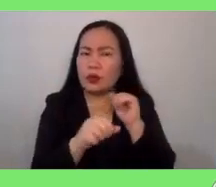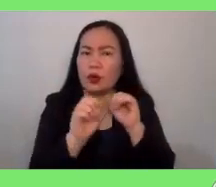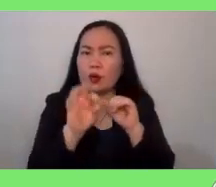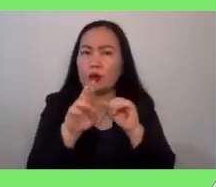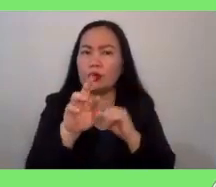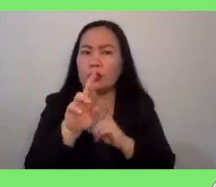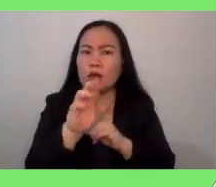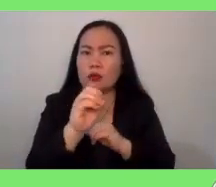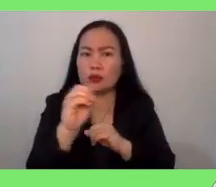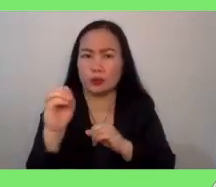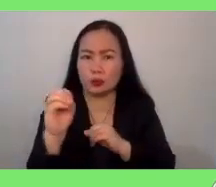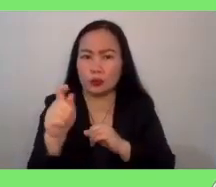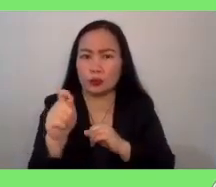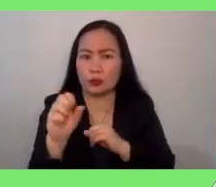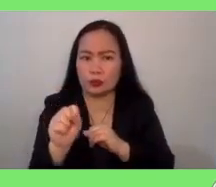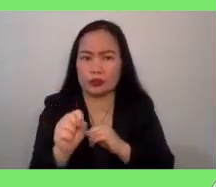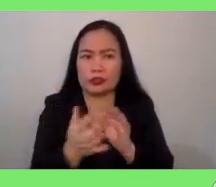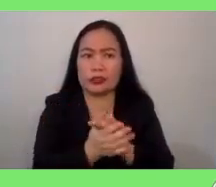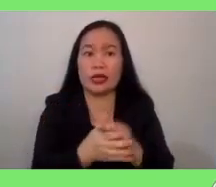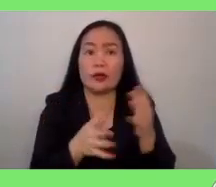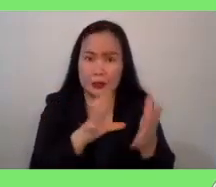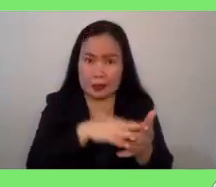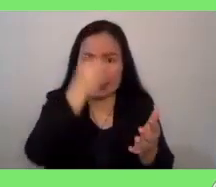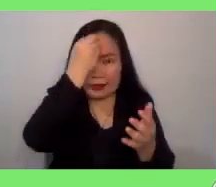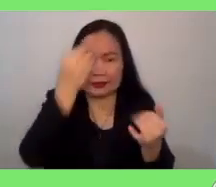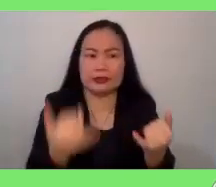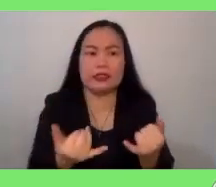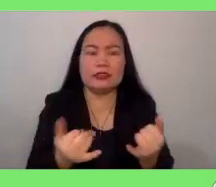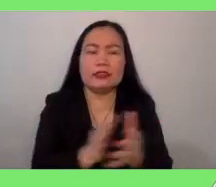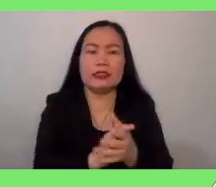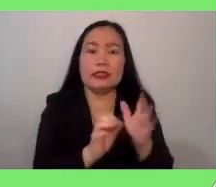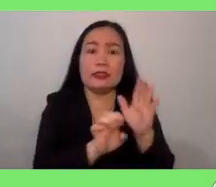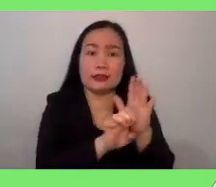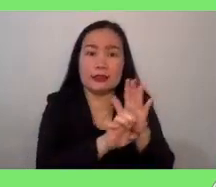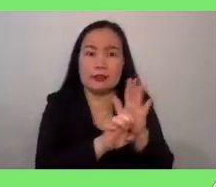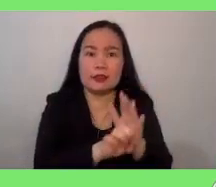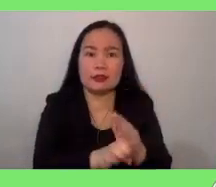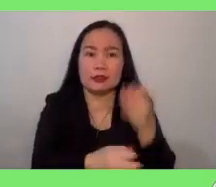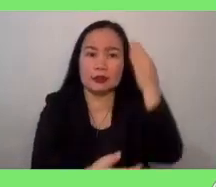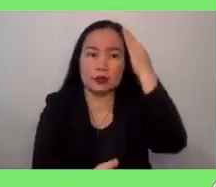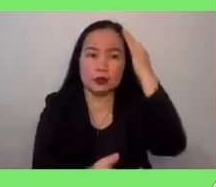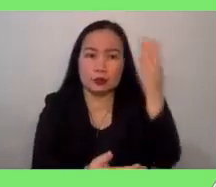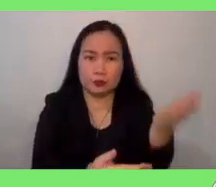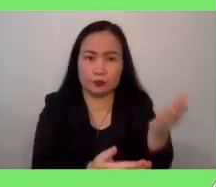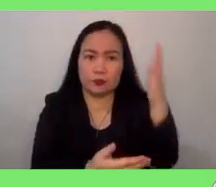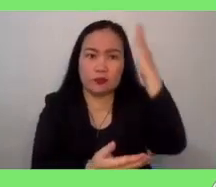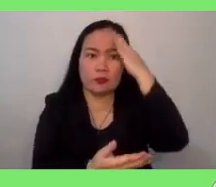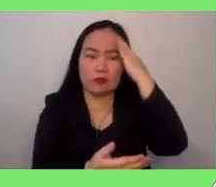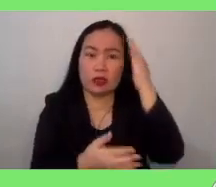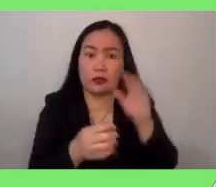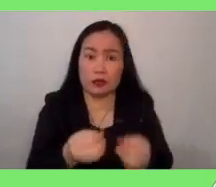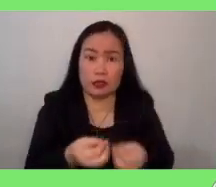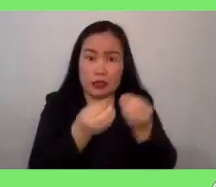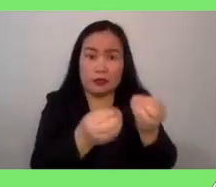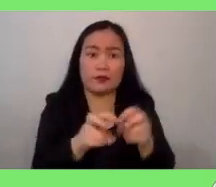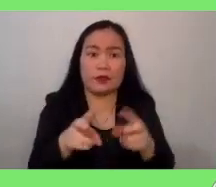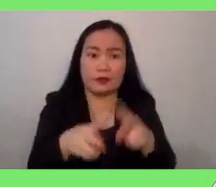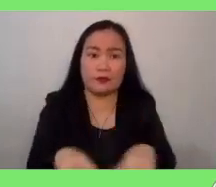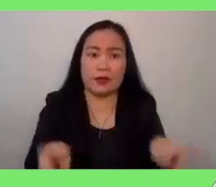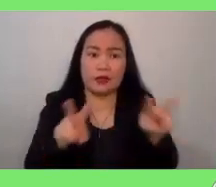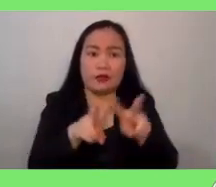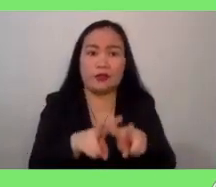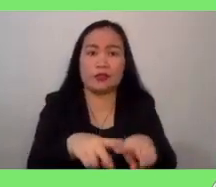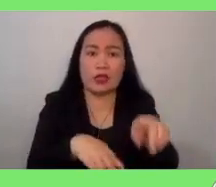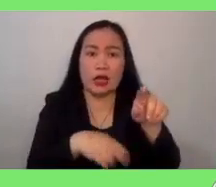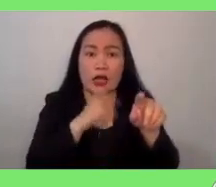roots? Okay, so ito ang aalamin natin. So, let's have an example. Determine if the given values of x are